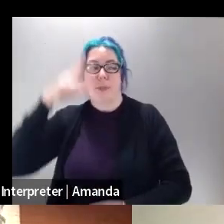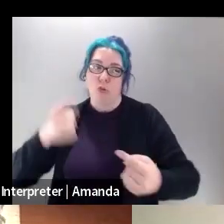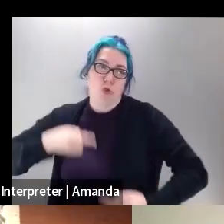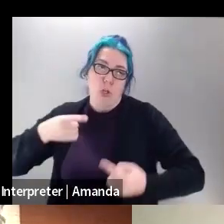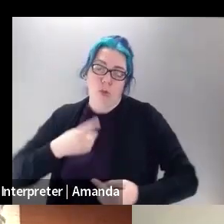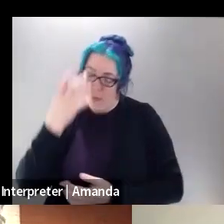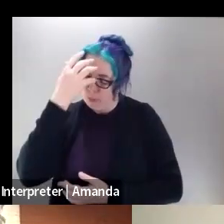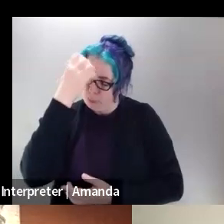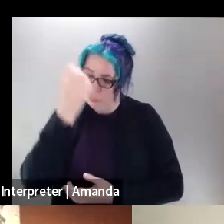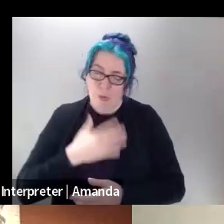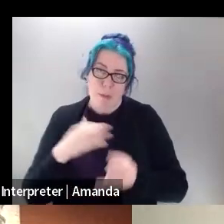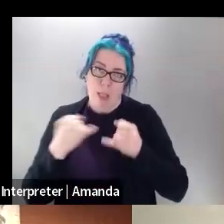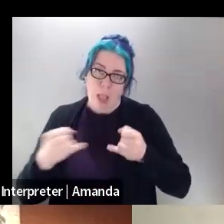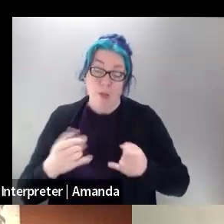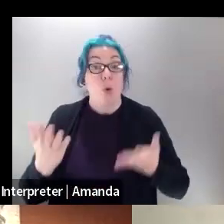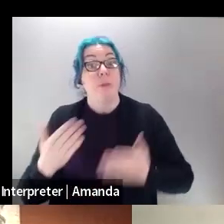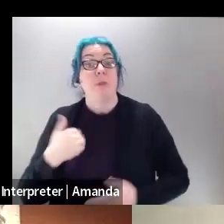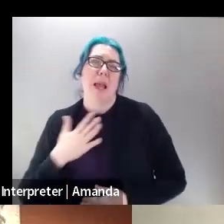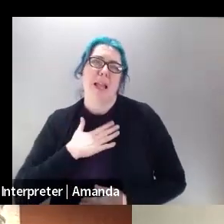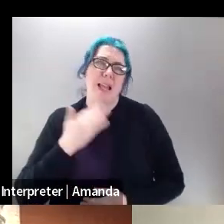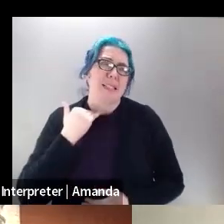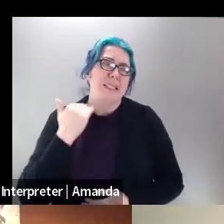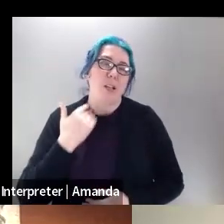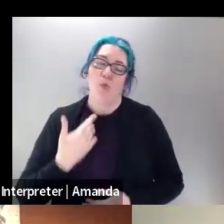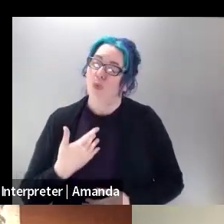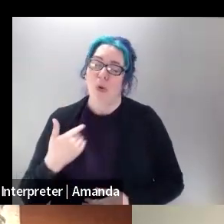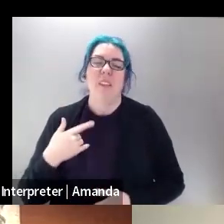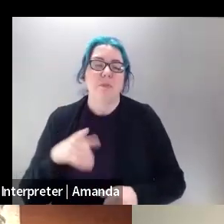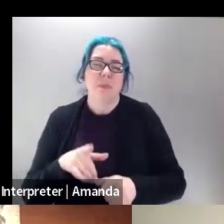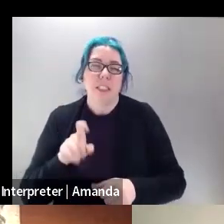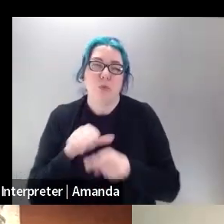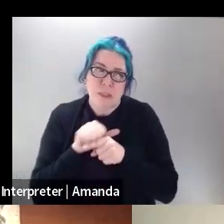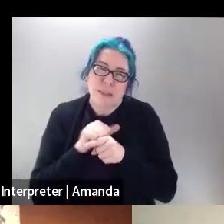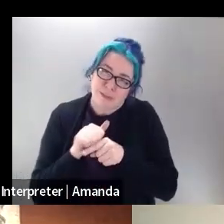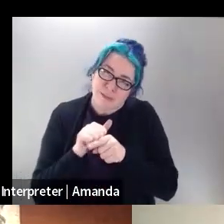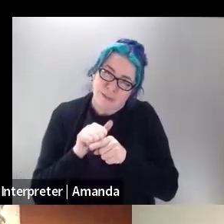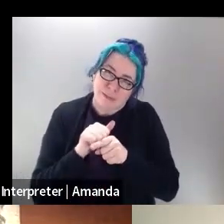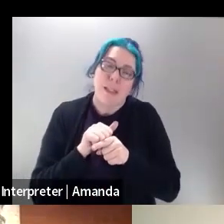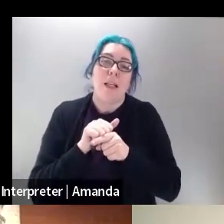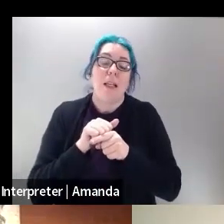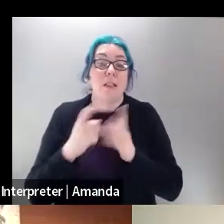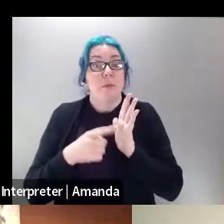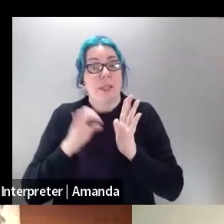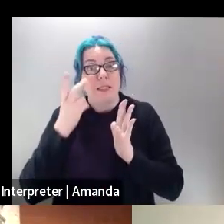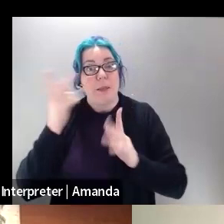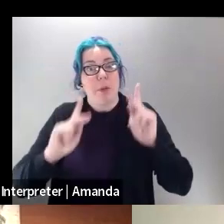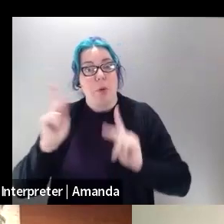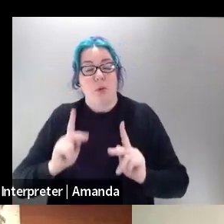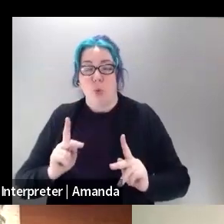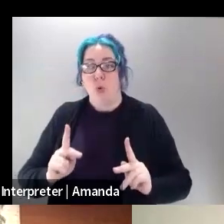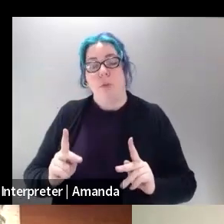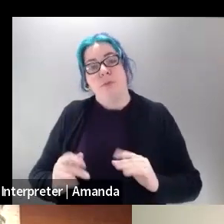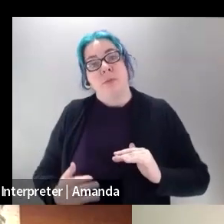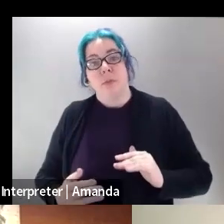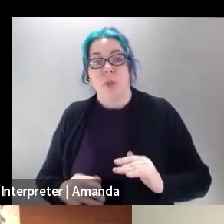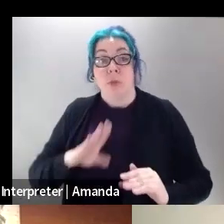accent down or whatever. And you see those anxieties bubble up in the room. I find it useful to be like, oh, if I get really stuck directing and I